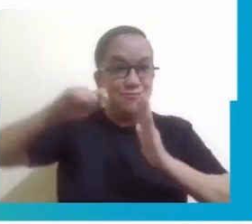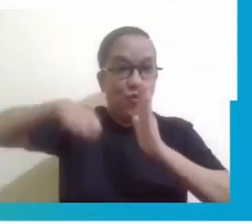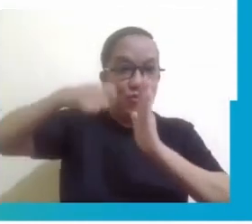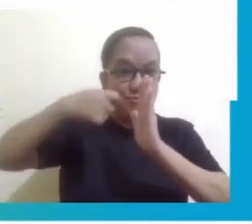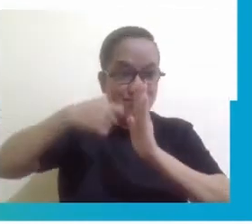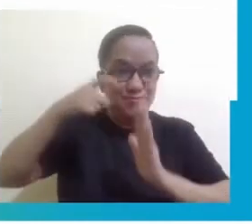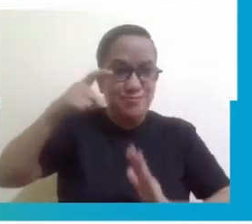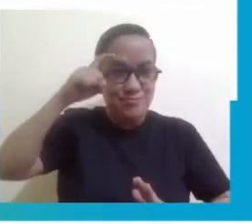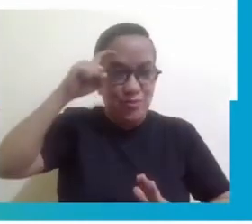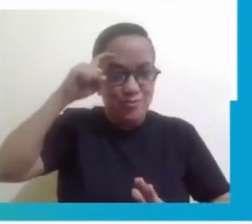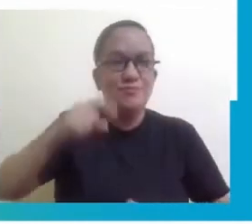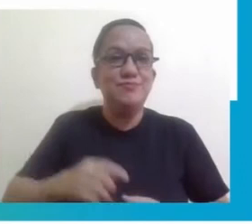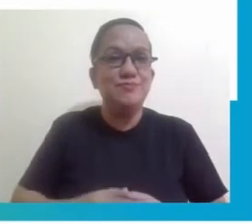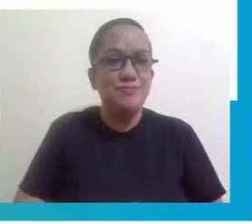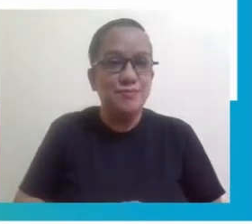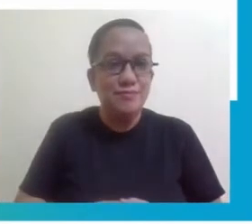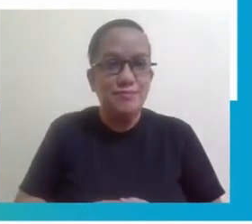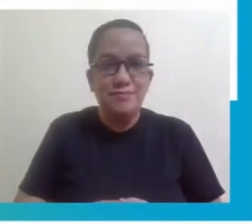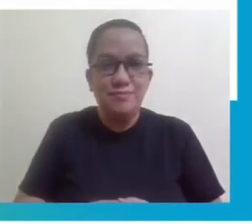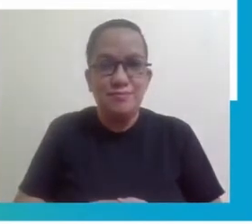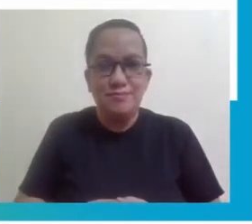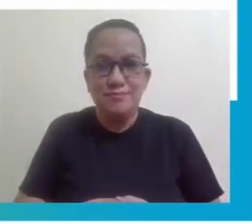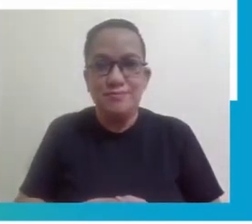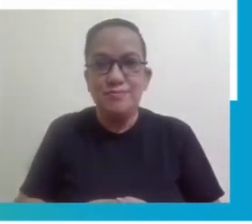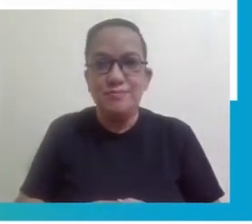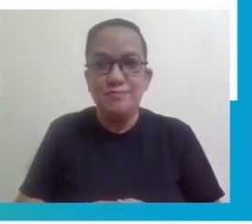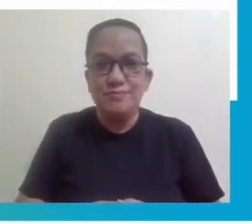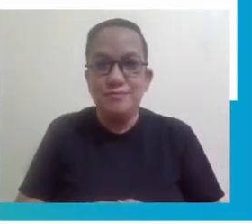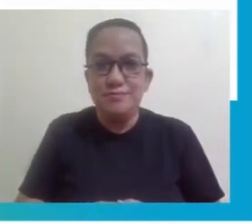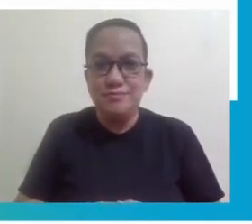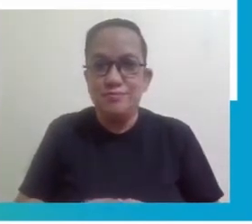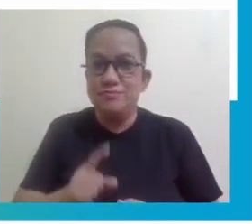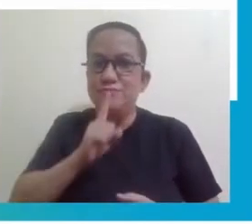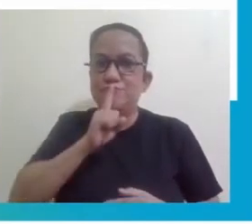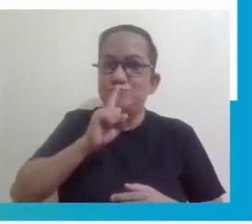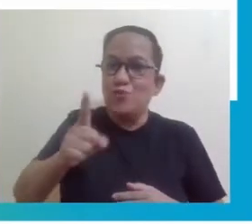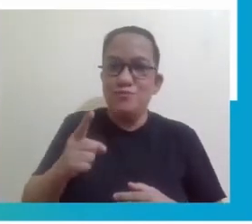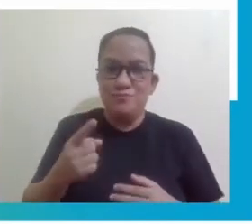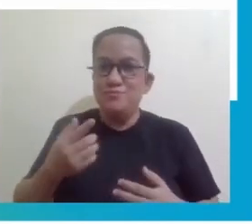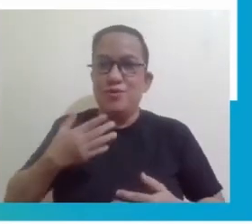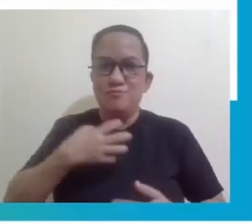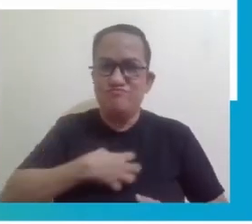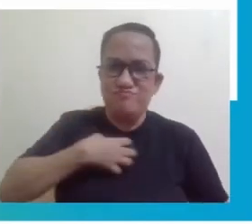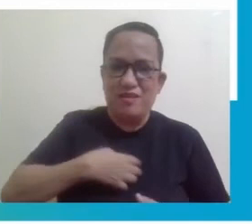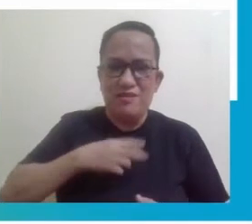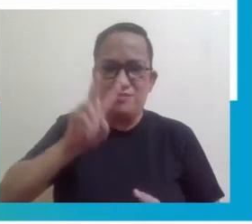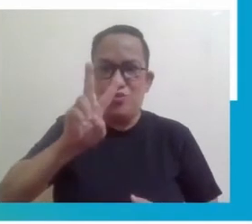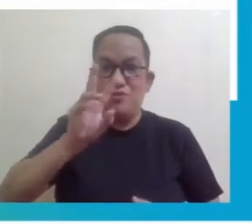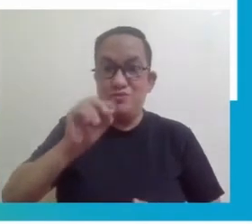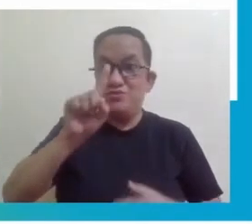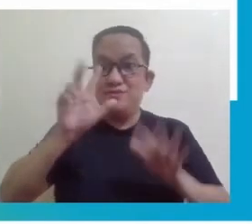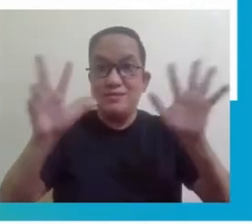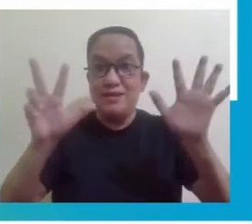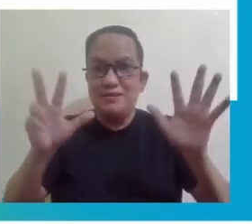Urban Renewal Project. It's been an OSPF complaint since 2018. Many affected communities, I think